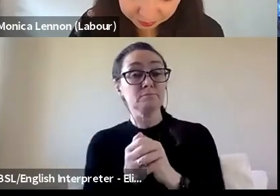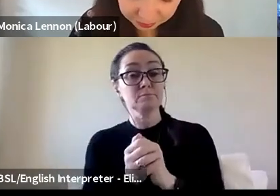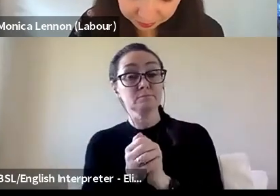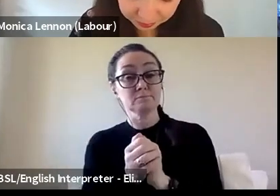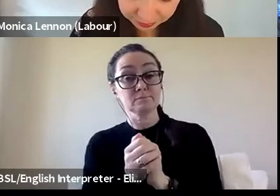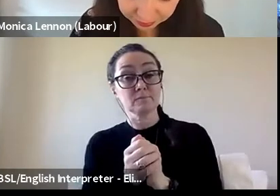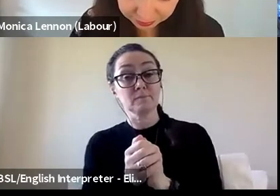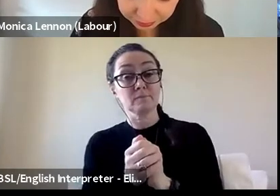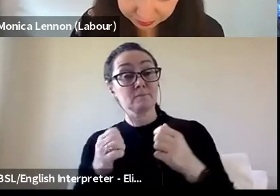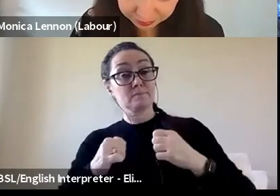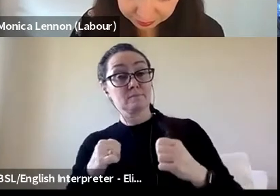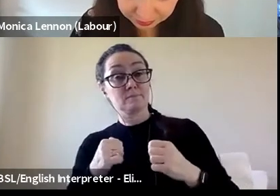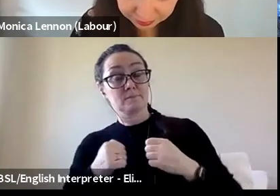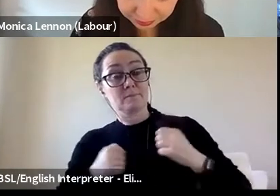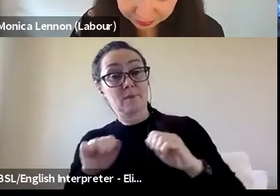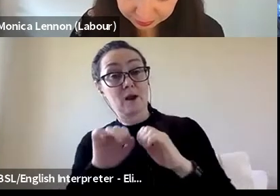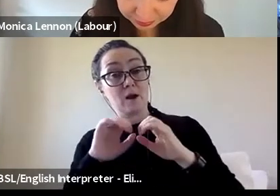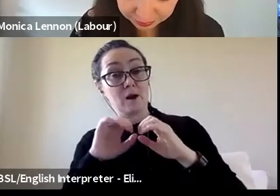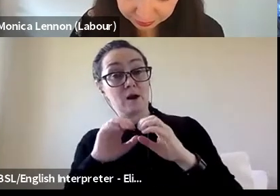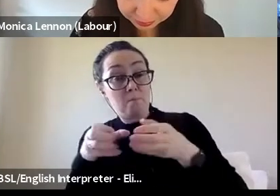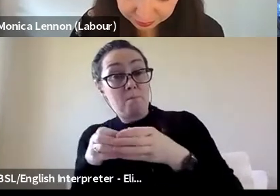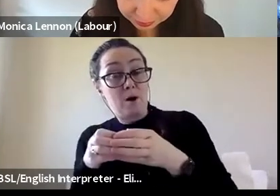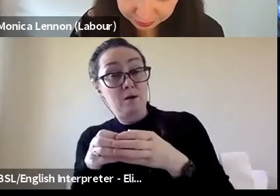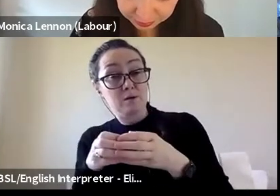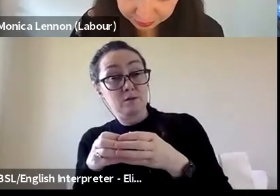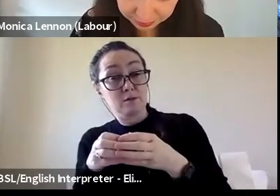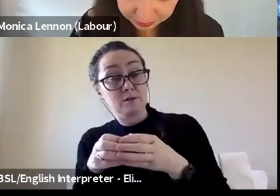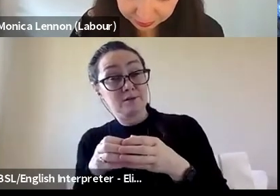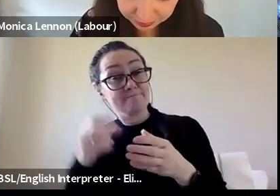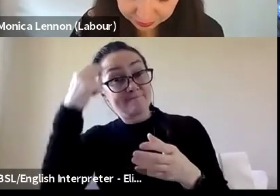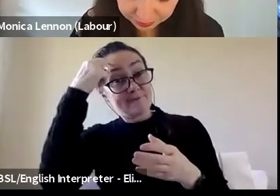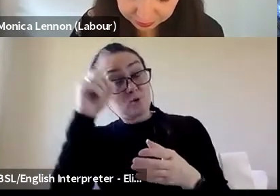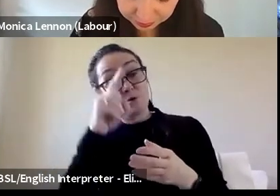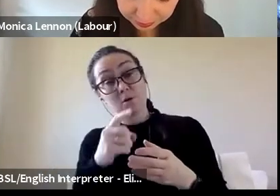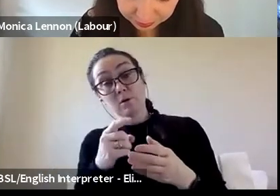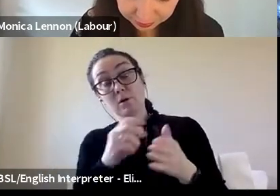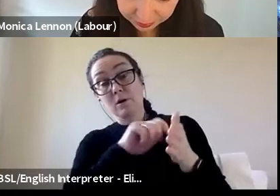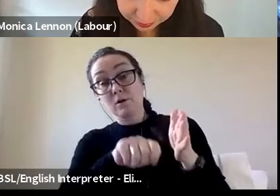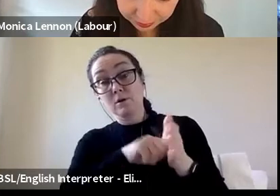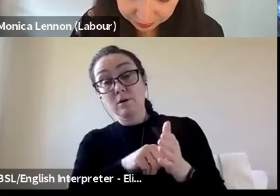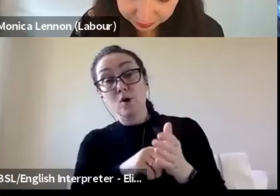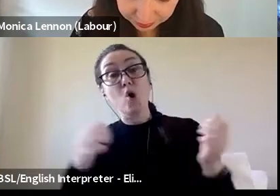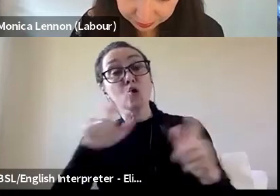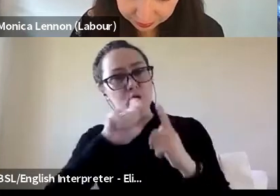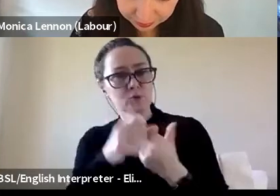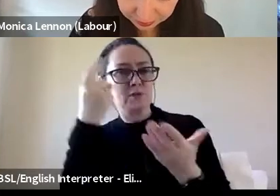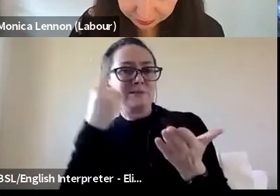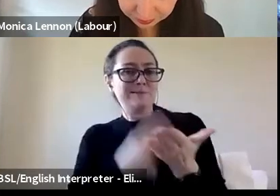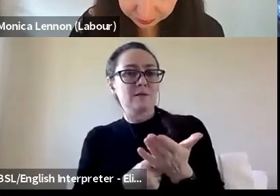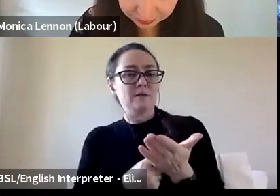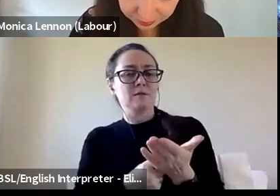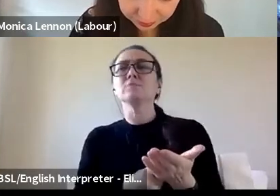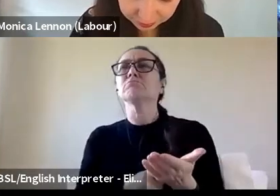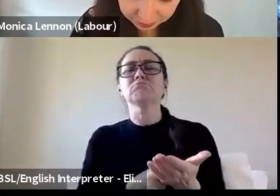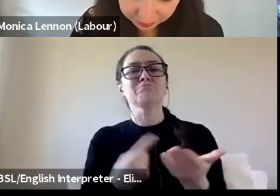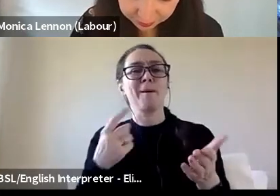in this election is actually giving communities the power to decide where their buses go. Because I think that